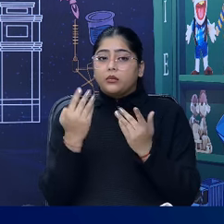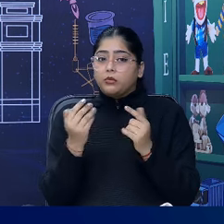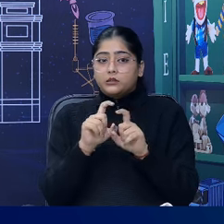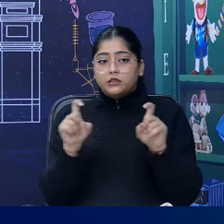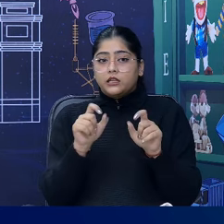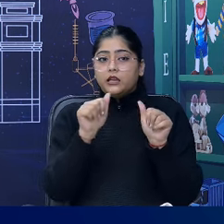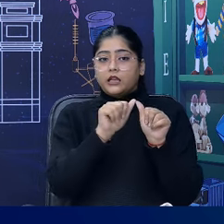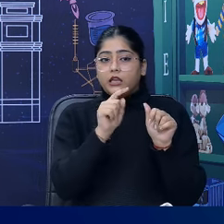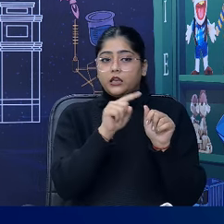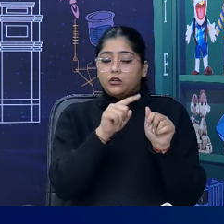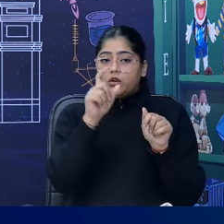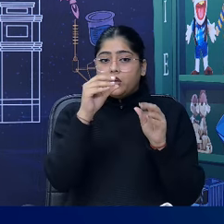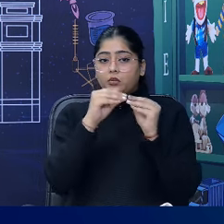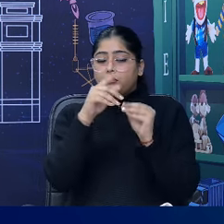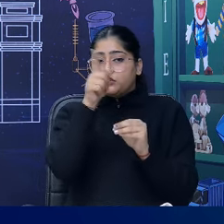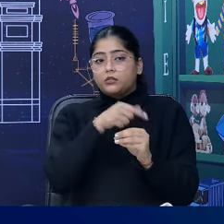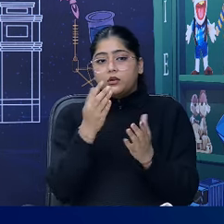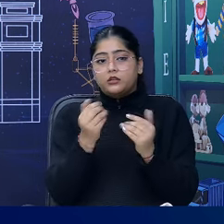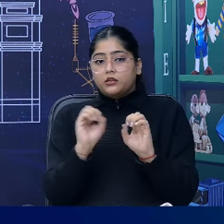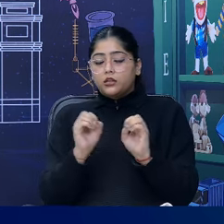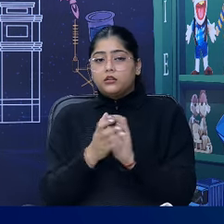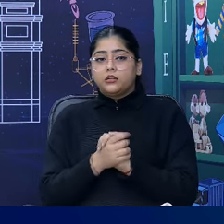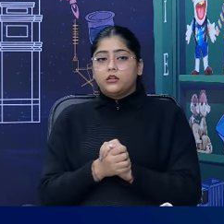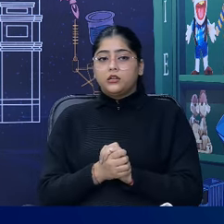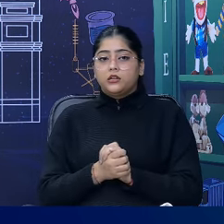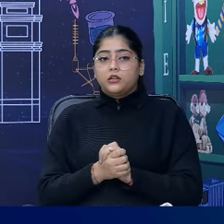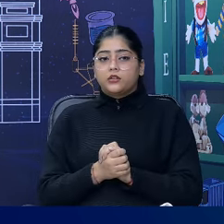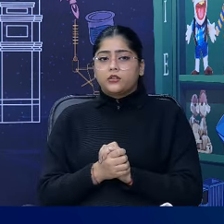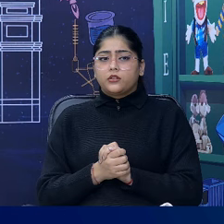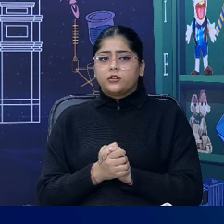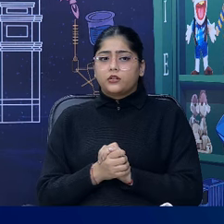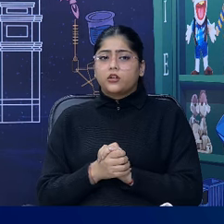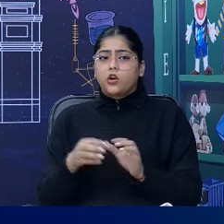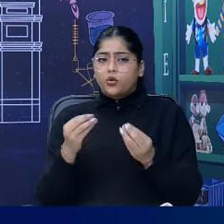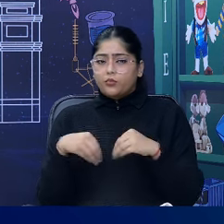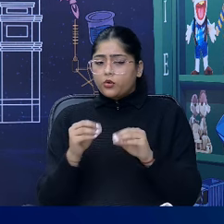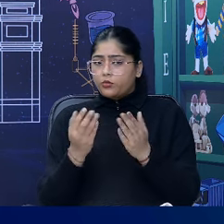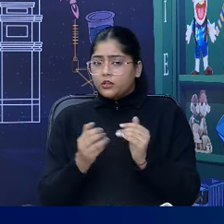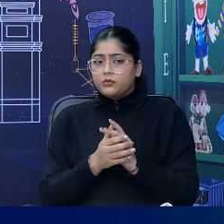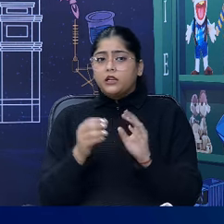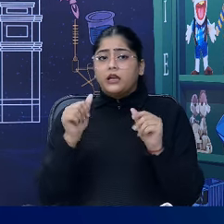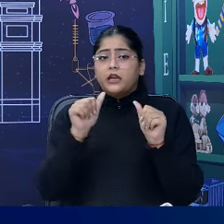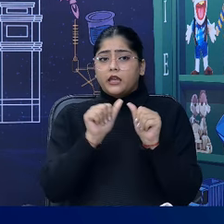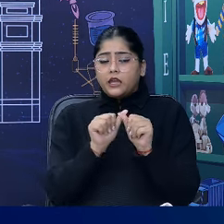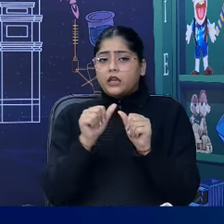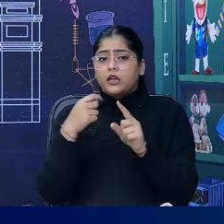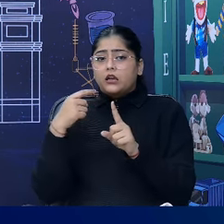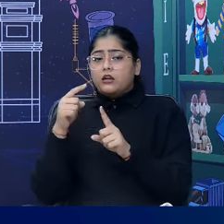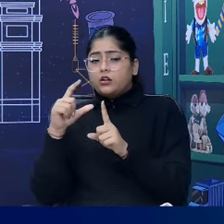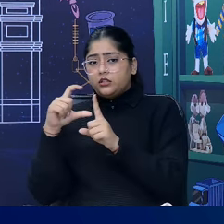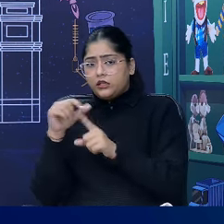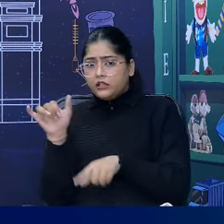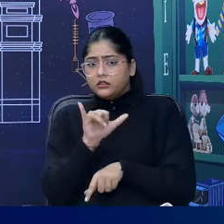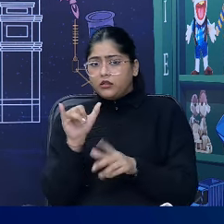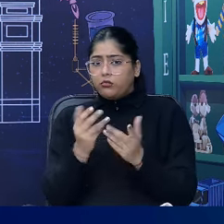2 conditions are not satisfied. What just can you say about A and D? Yes, A and D are